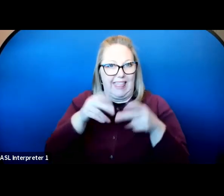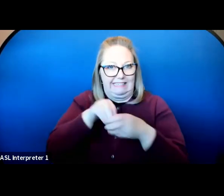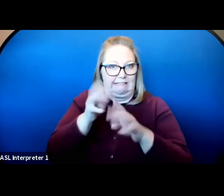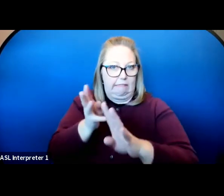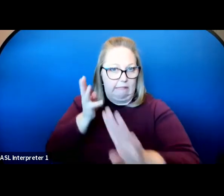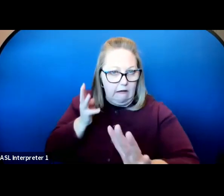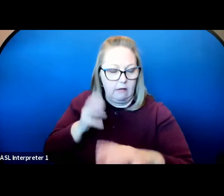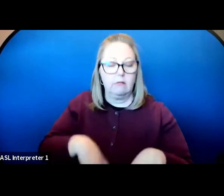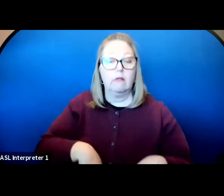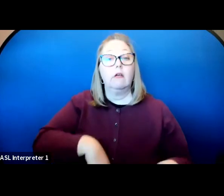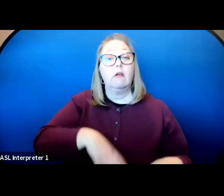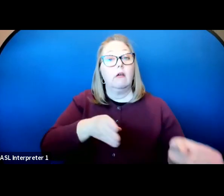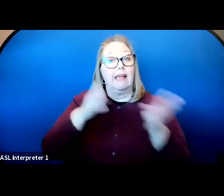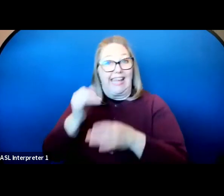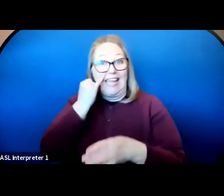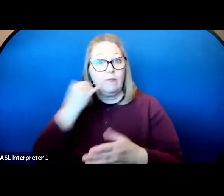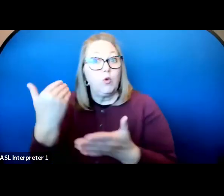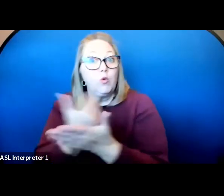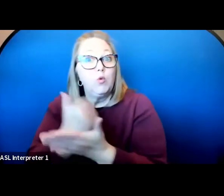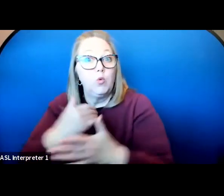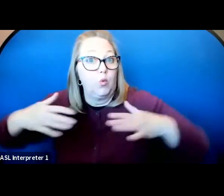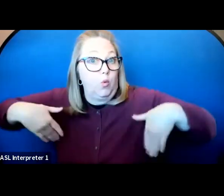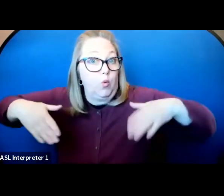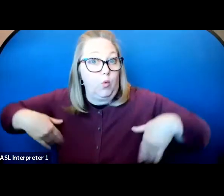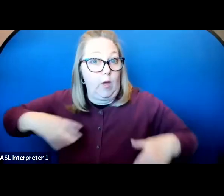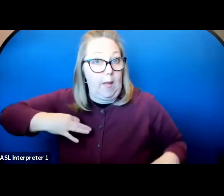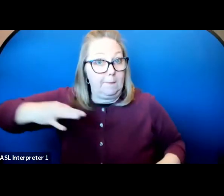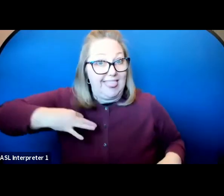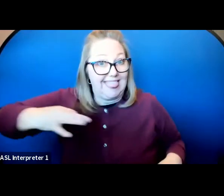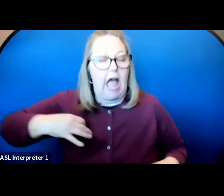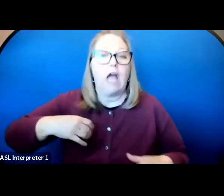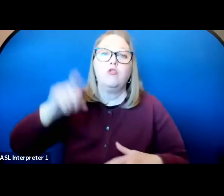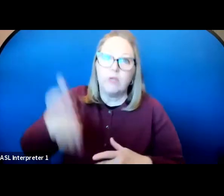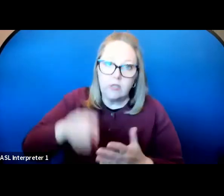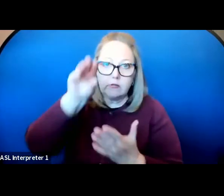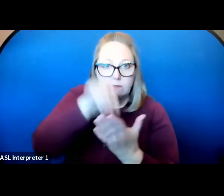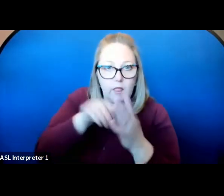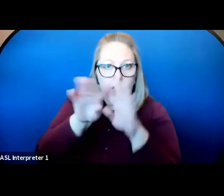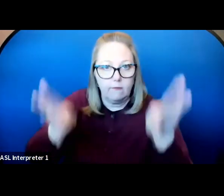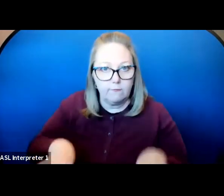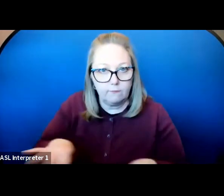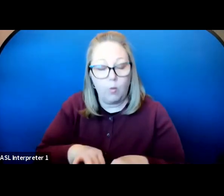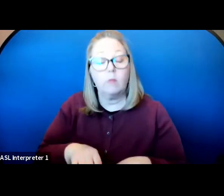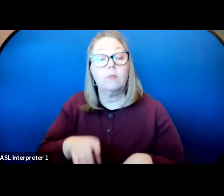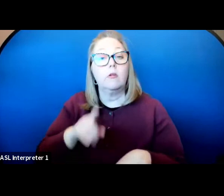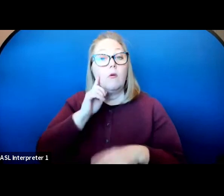that documentation and that completed application. What does the income eligibility mean?